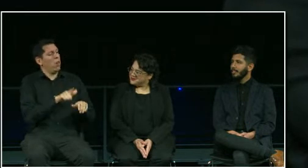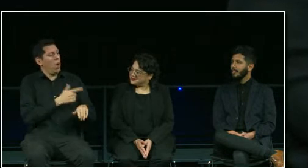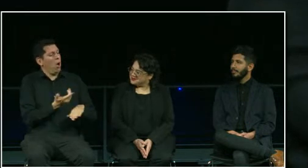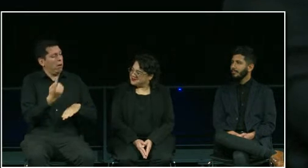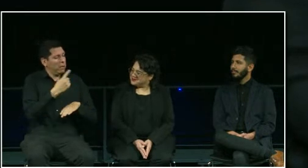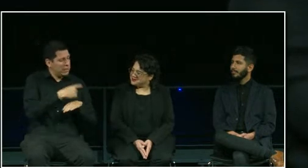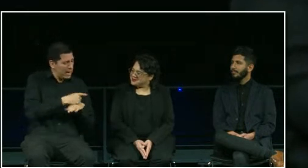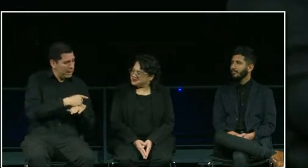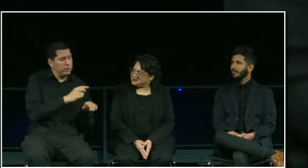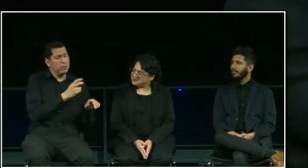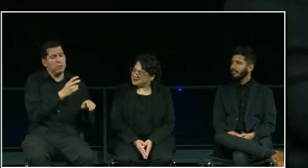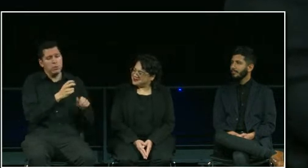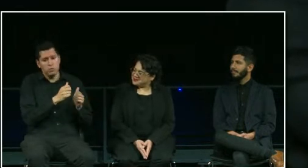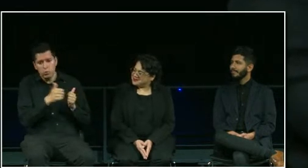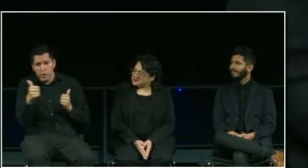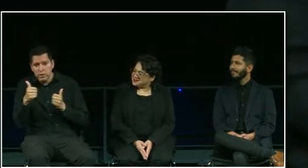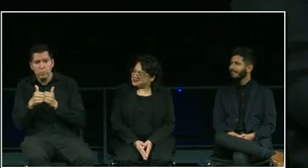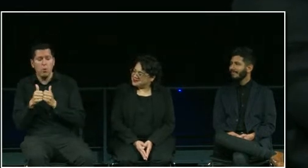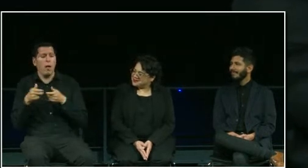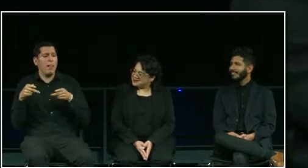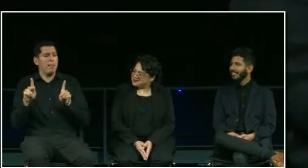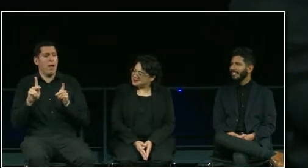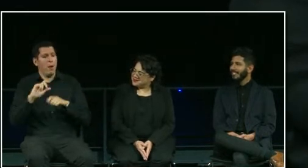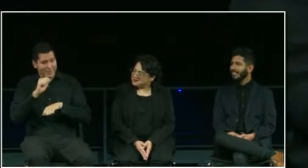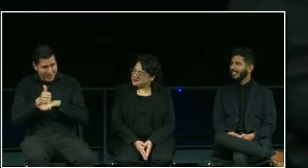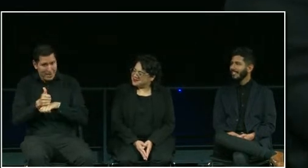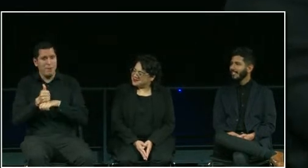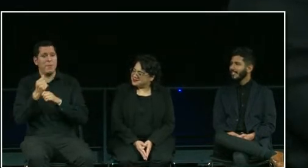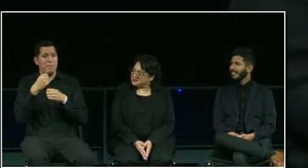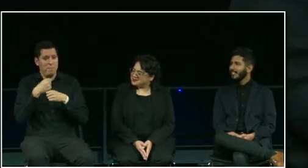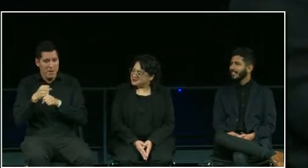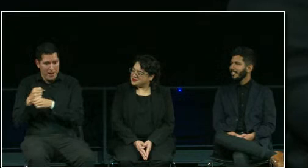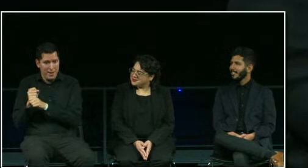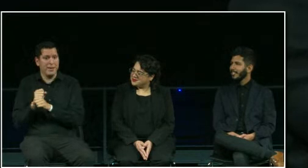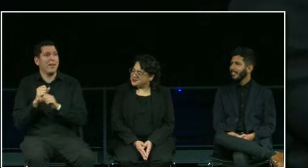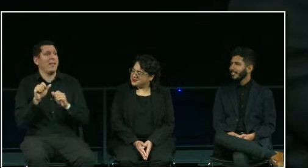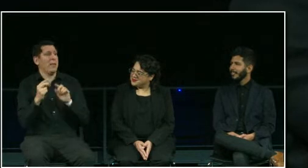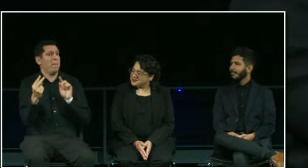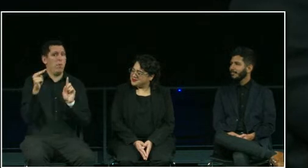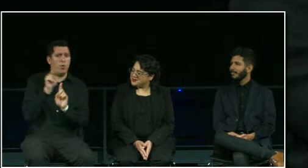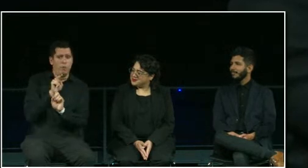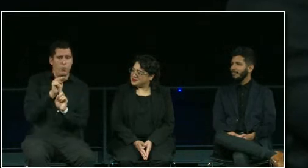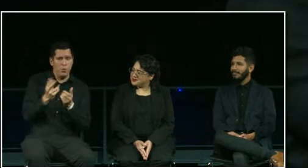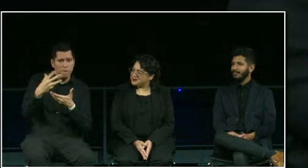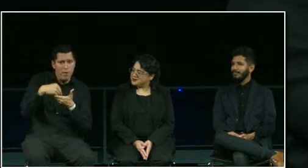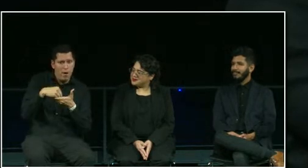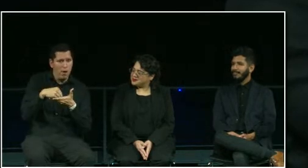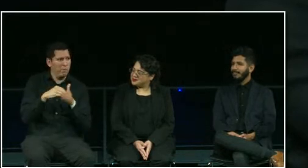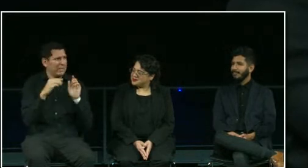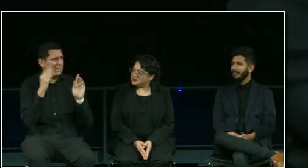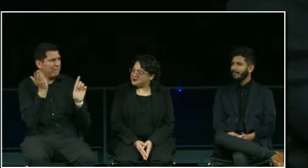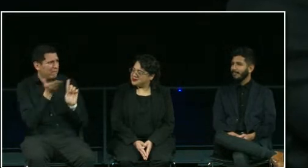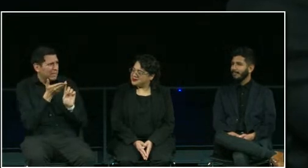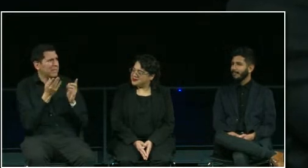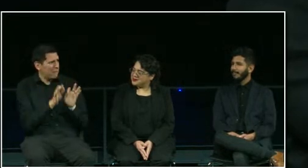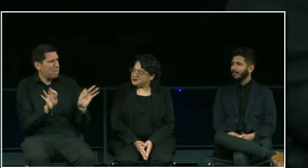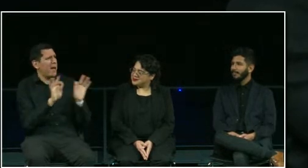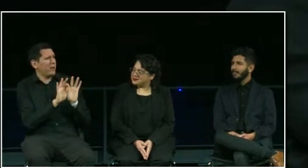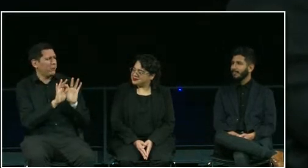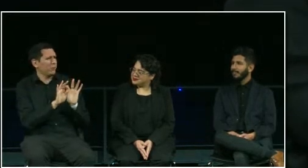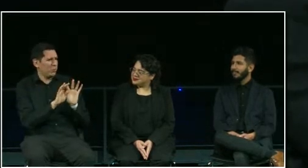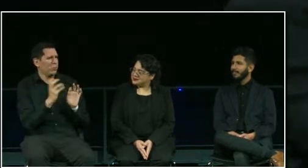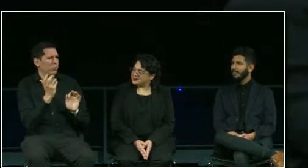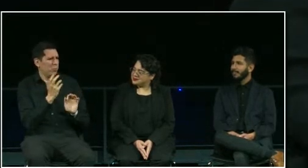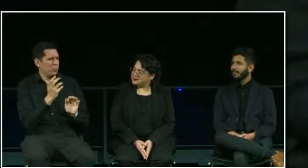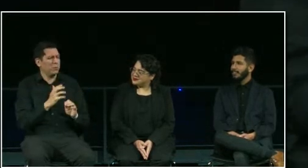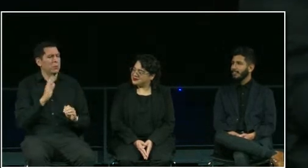having to go someplace to let you make it, to convincing someone that your point of view matters, So I'm going to go